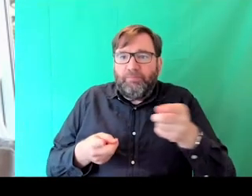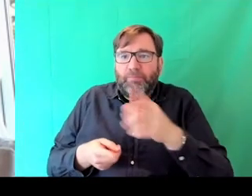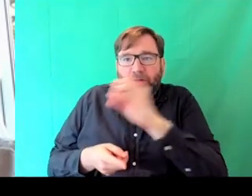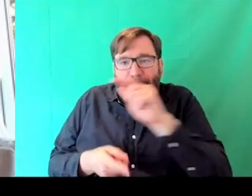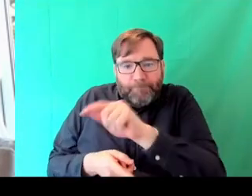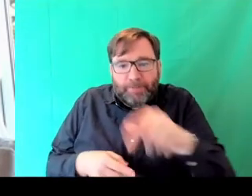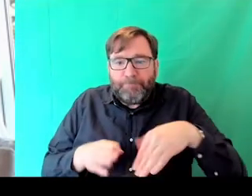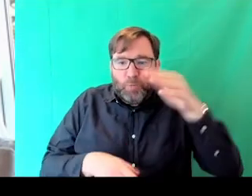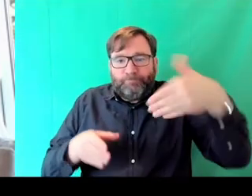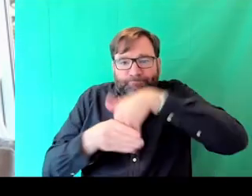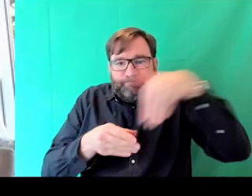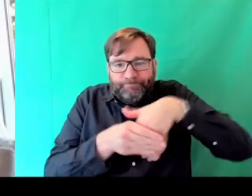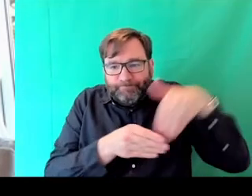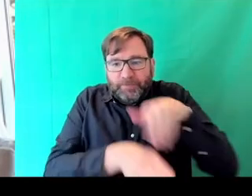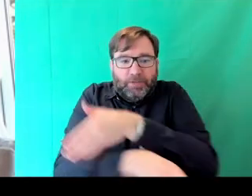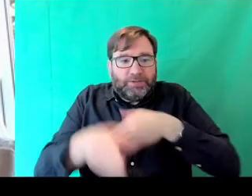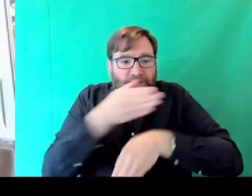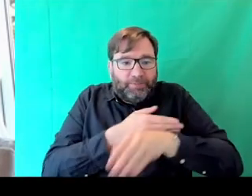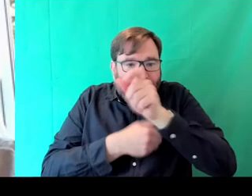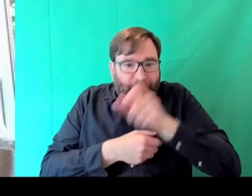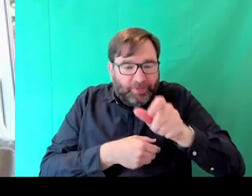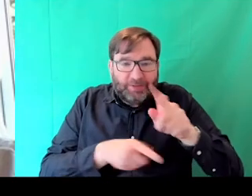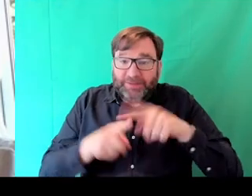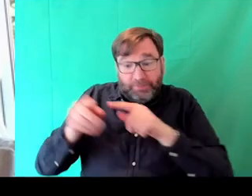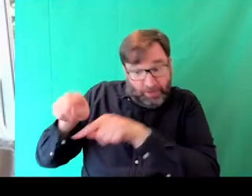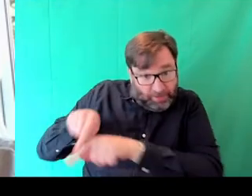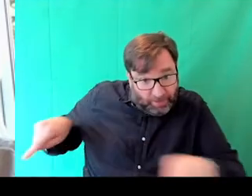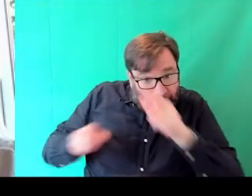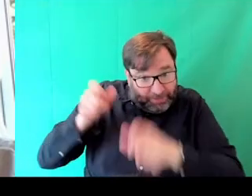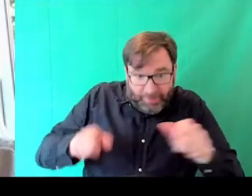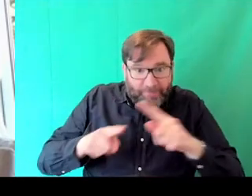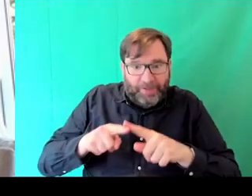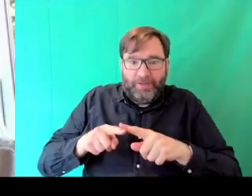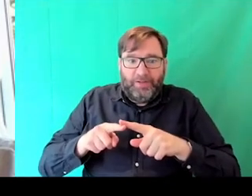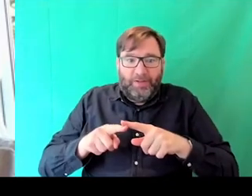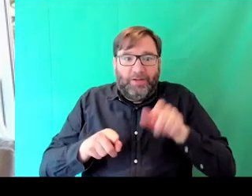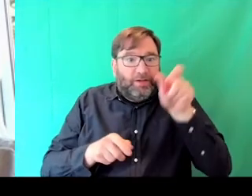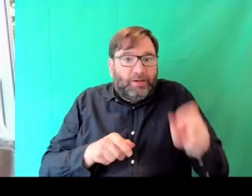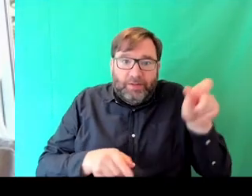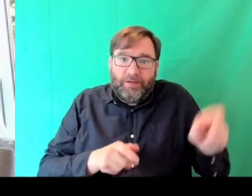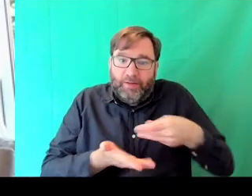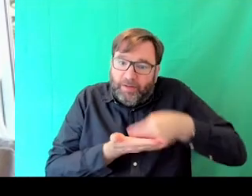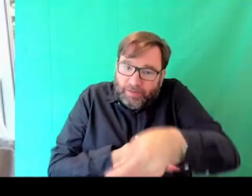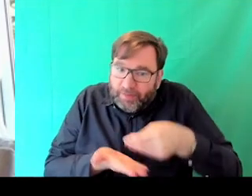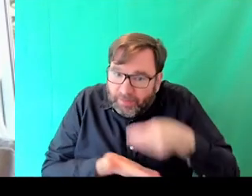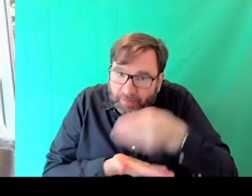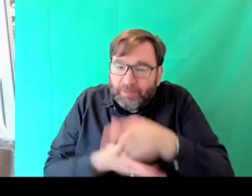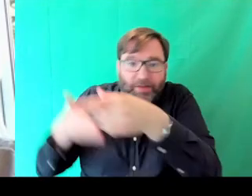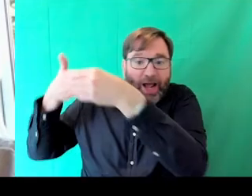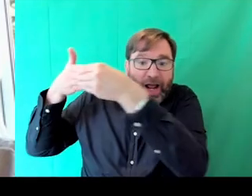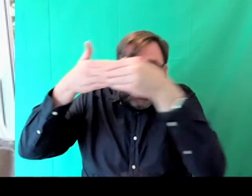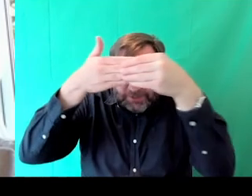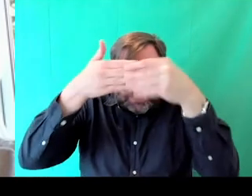The Paralympics is a great time for businesses to show support for the disabled community, but it only happens every 4 years. What would your message